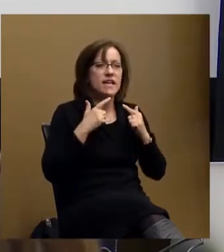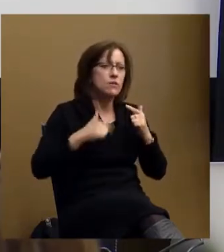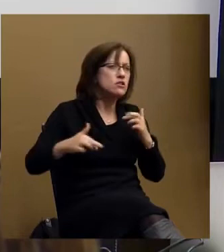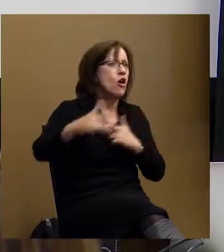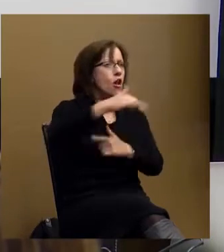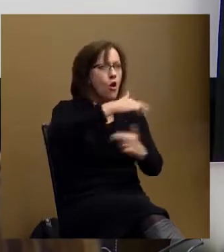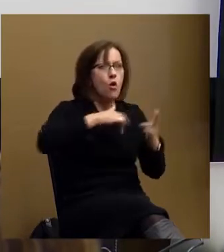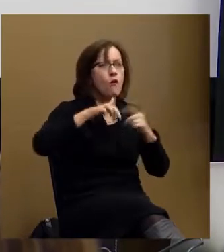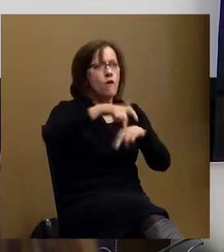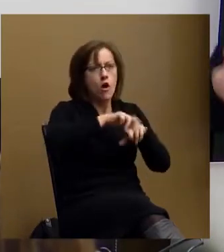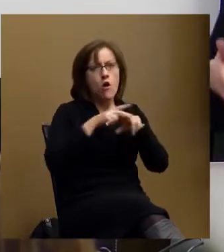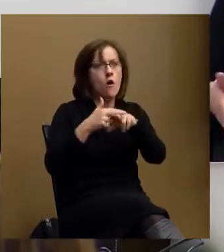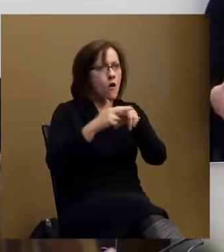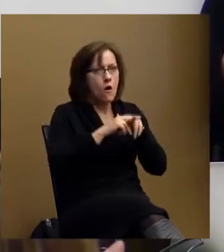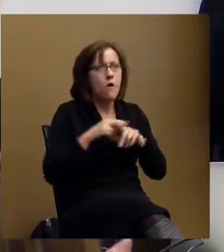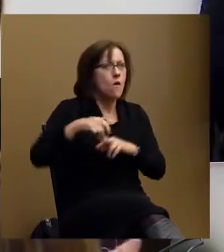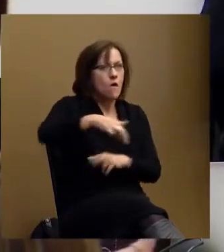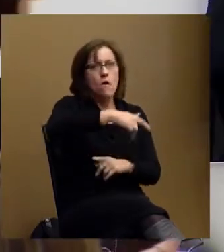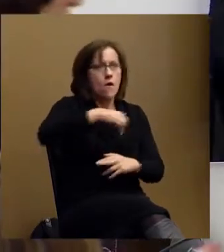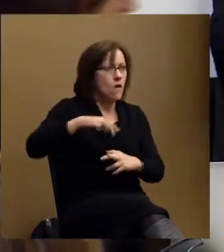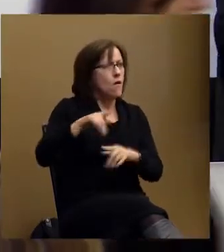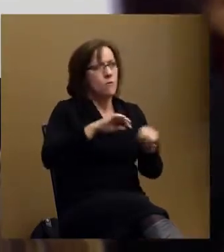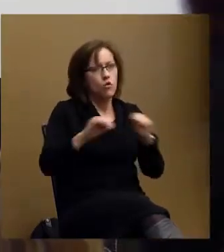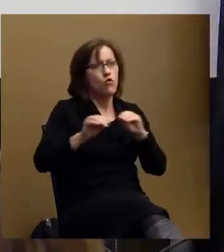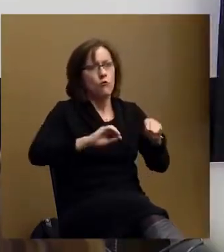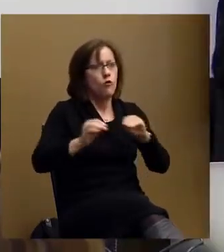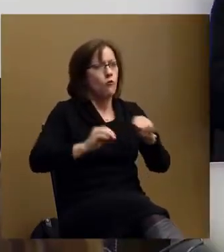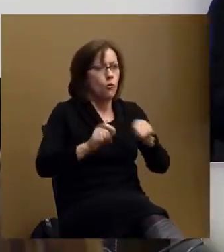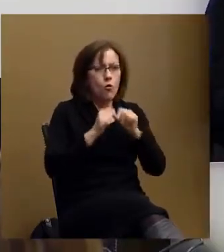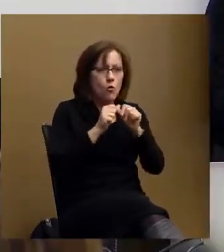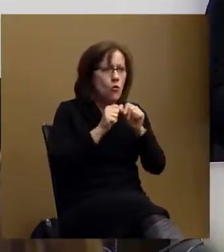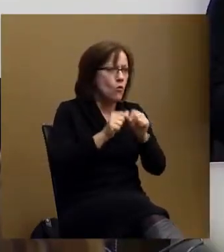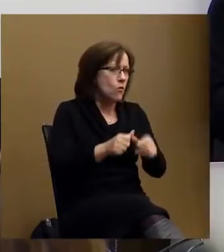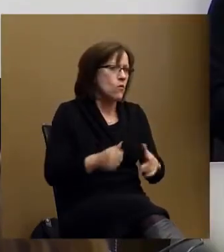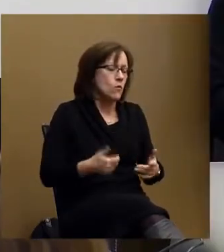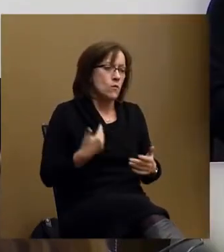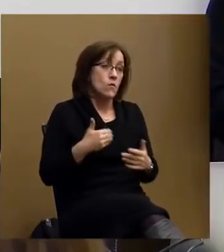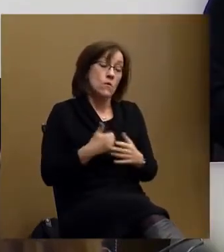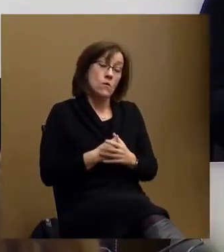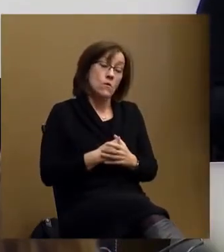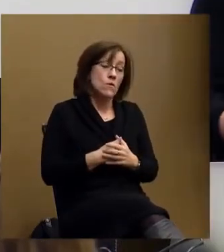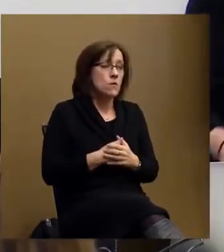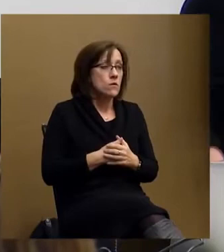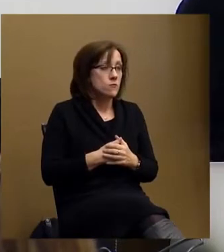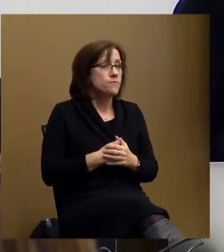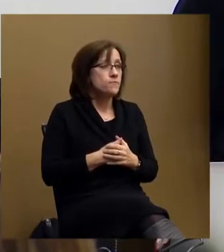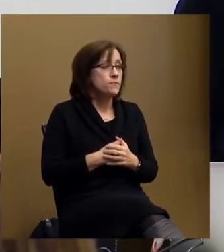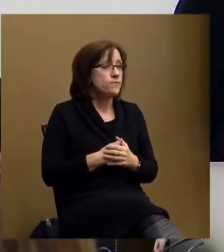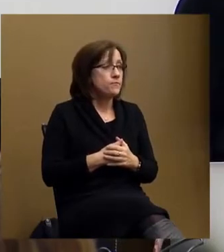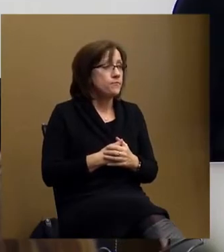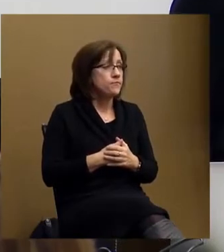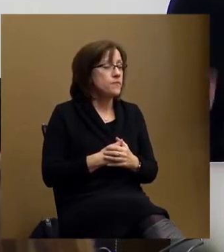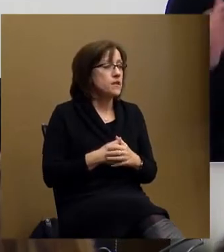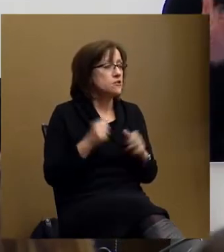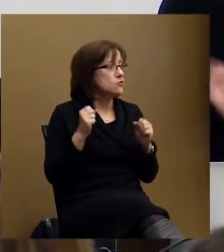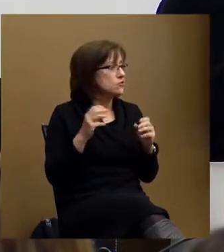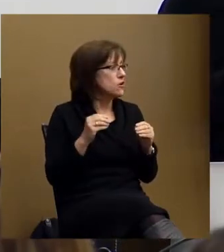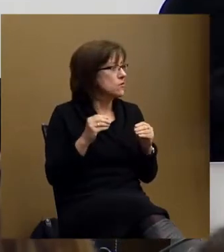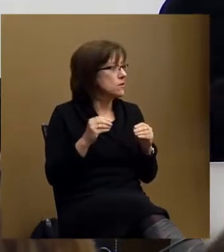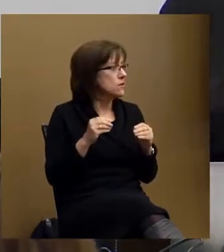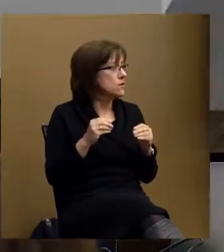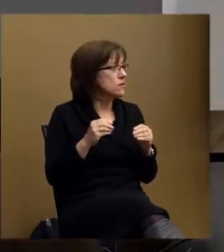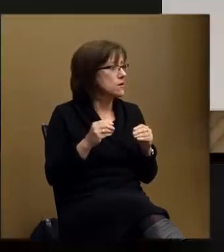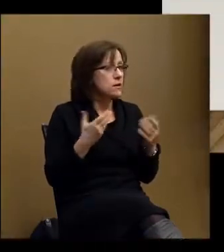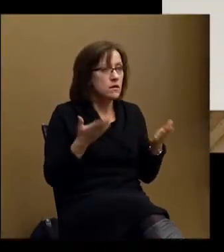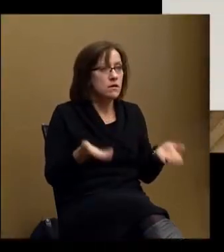place. So that's, I think he is massively seeking in that area. So stand